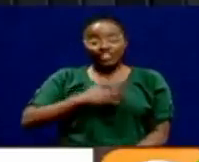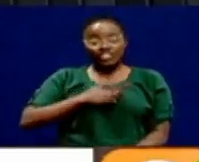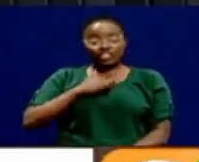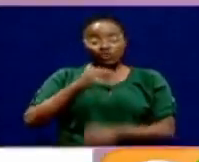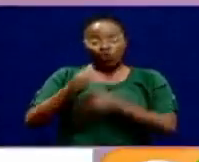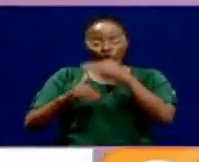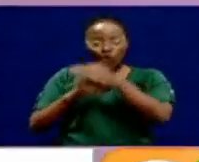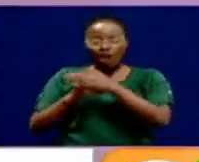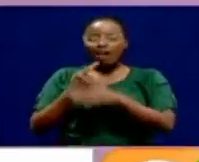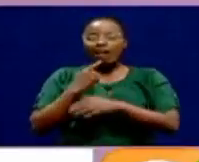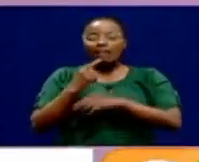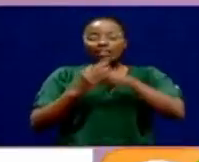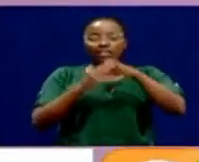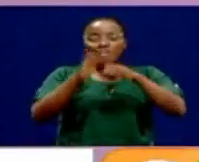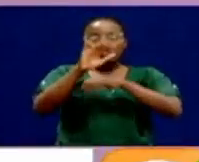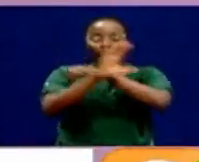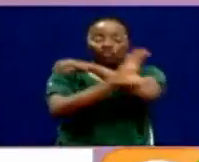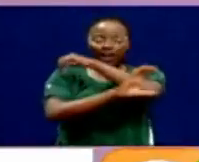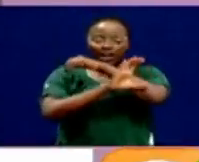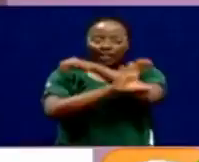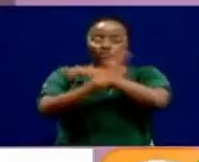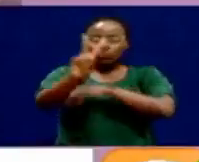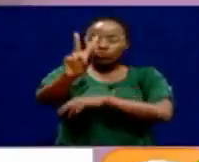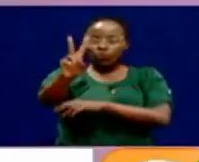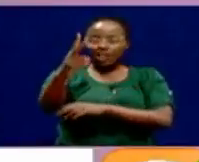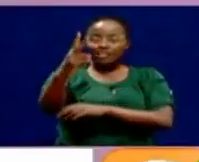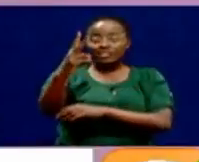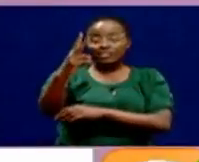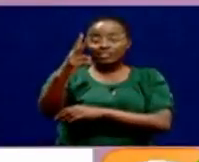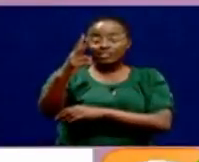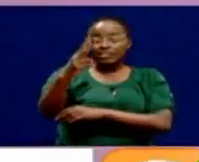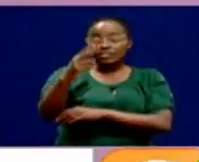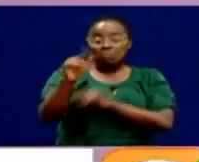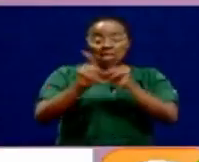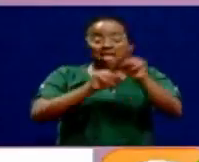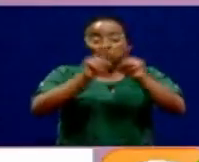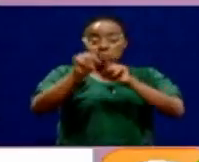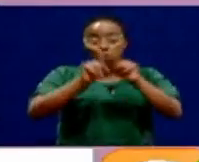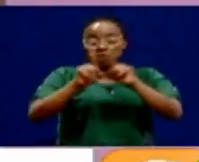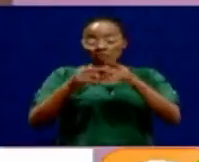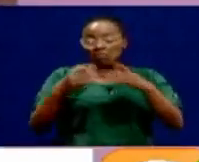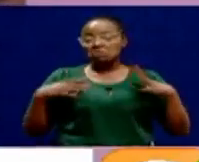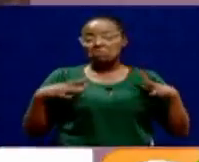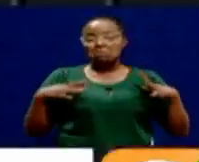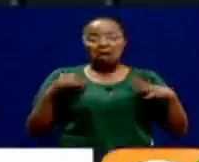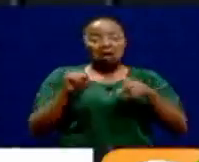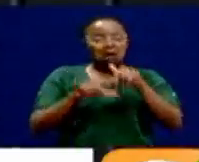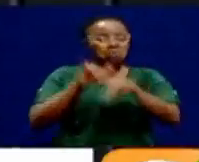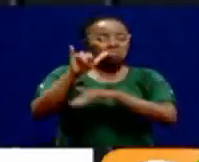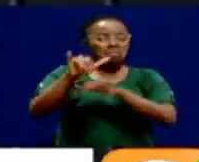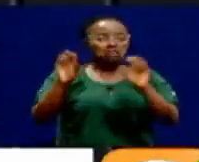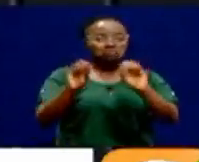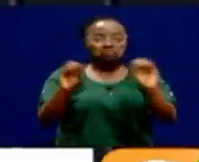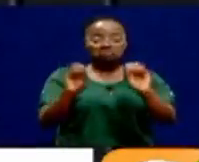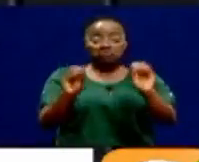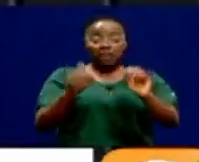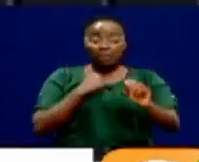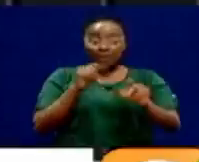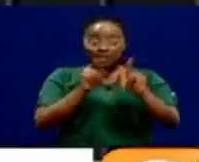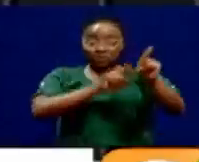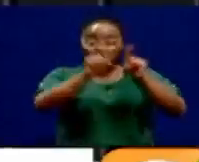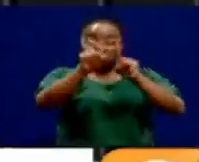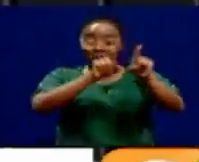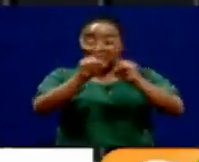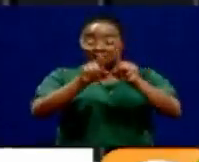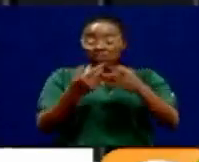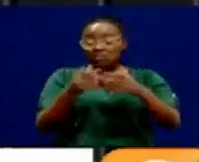all those 195 countries at least twice. I've never traveled to brag about this. You know, I never traveled